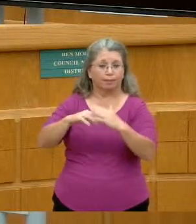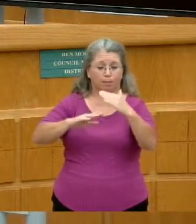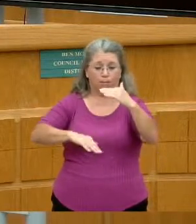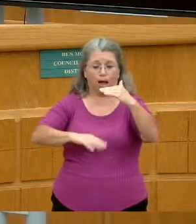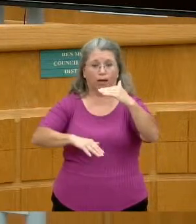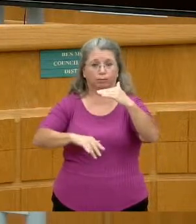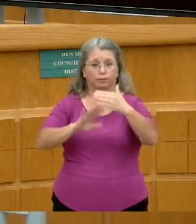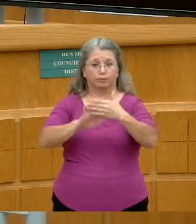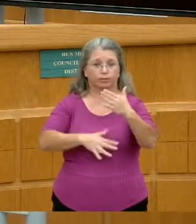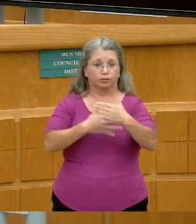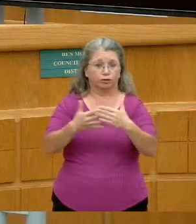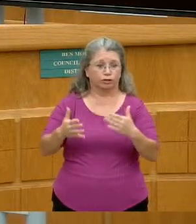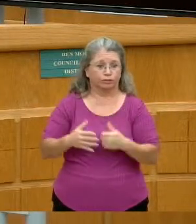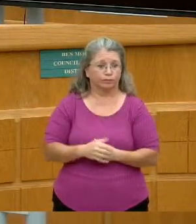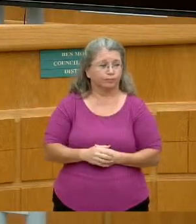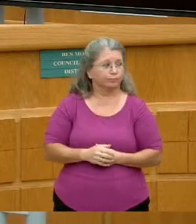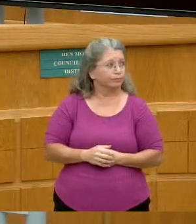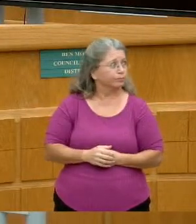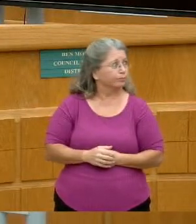chart.